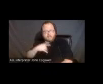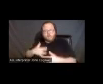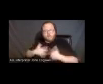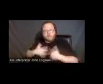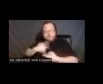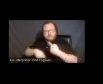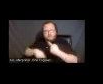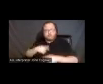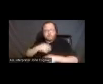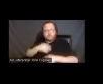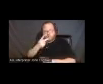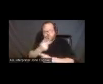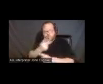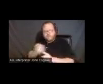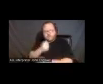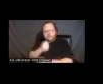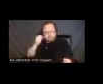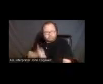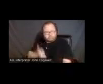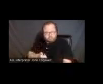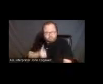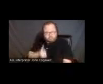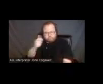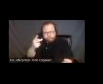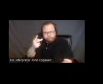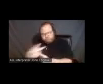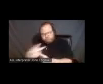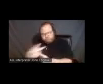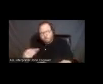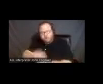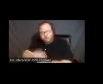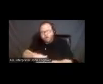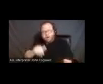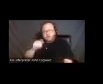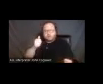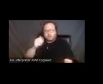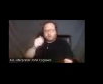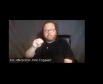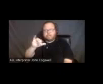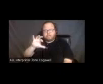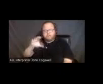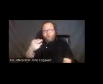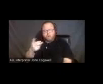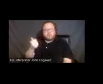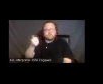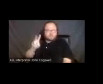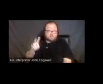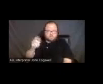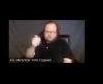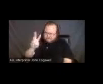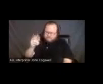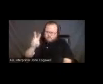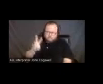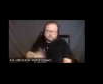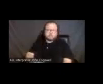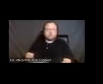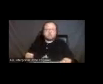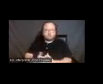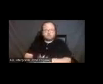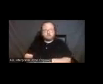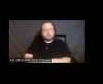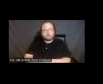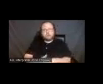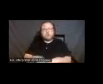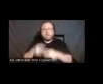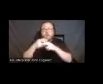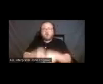weeks from tomorrow on the 16th of March. It's March. And this is